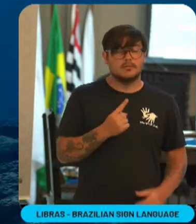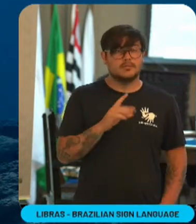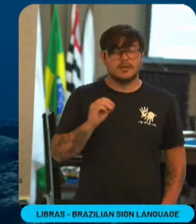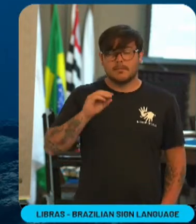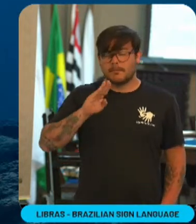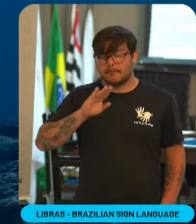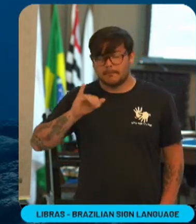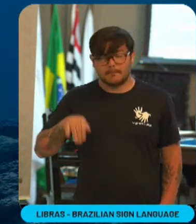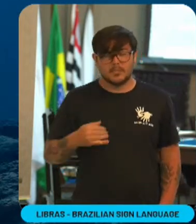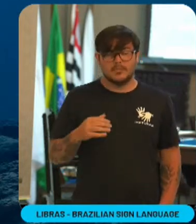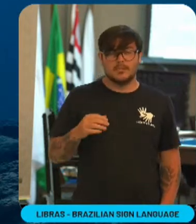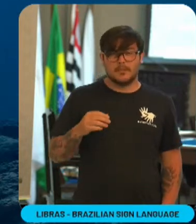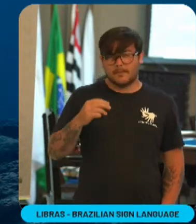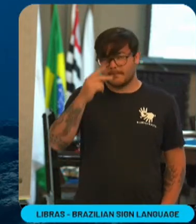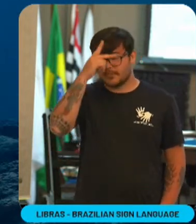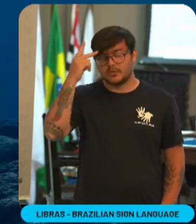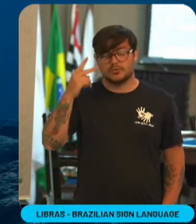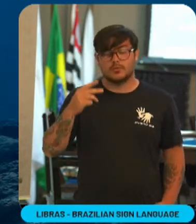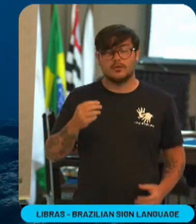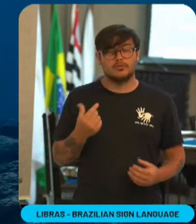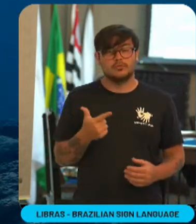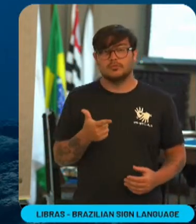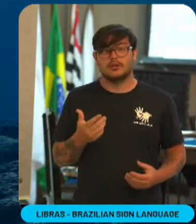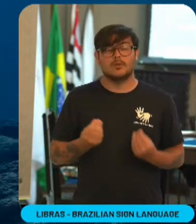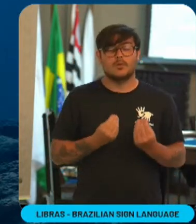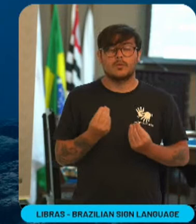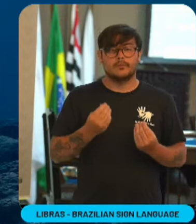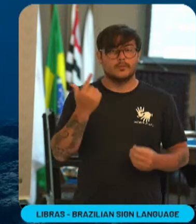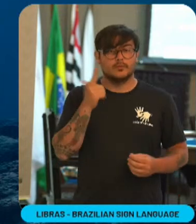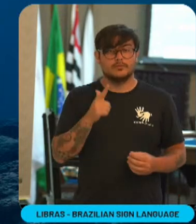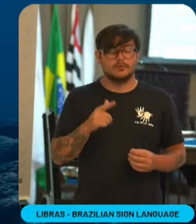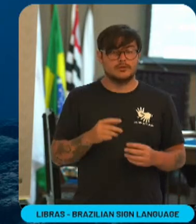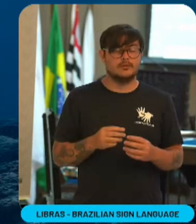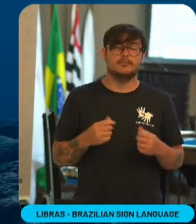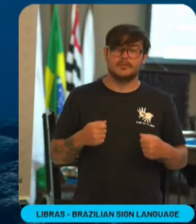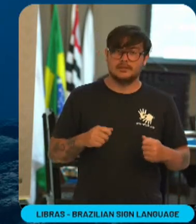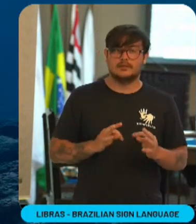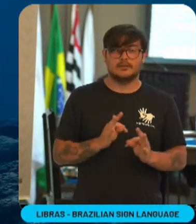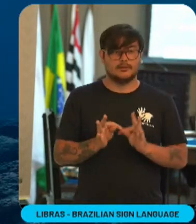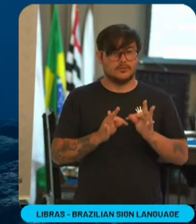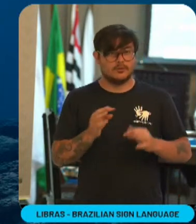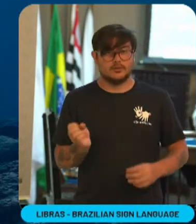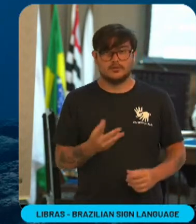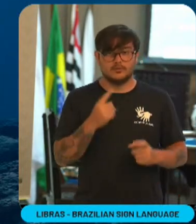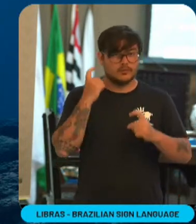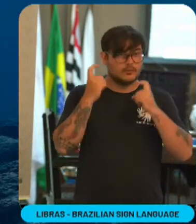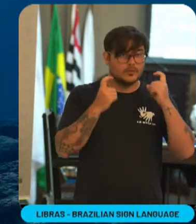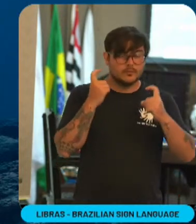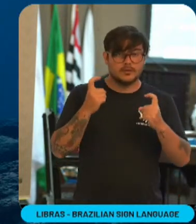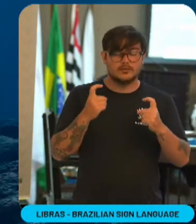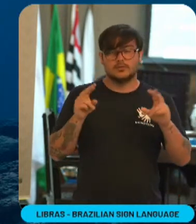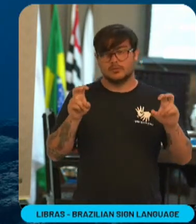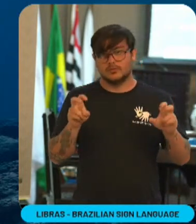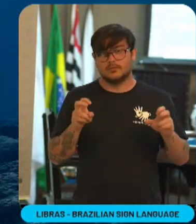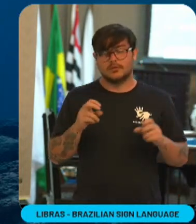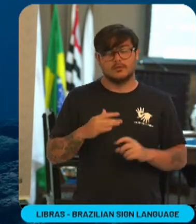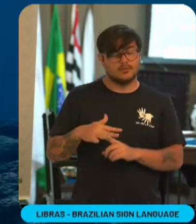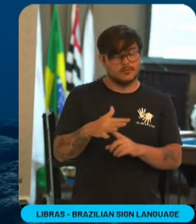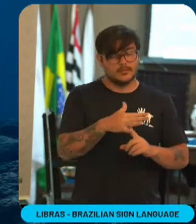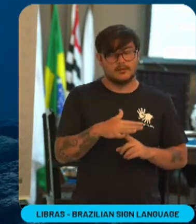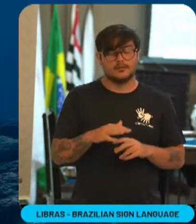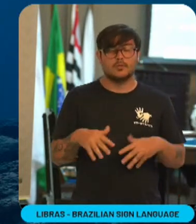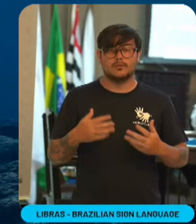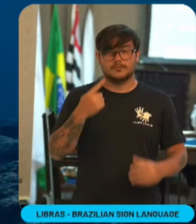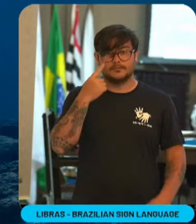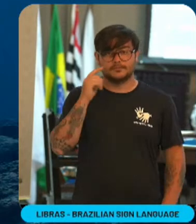people. So how can we increase our food production twofold? And how can I do that if I don't